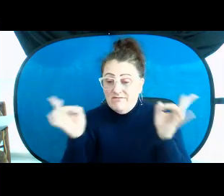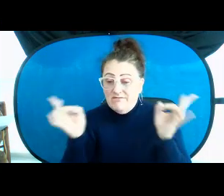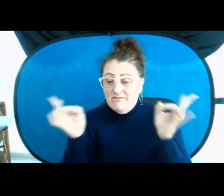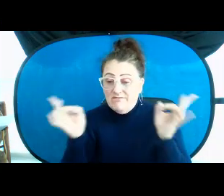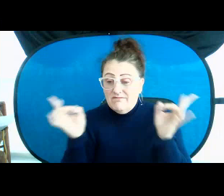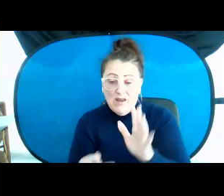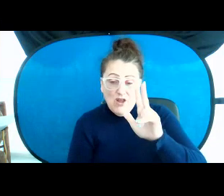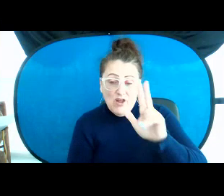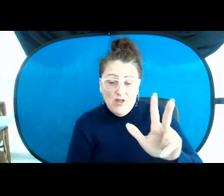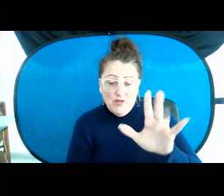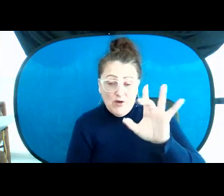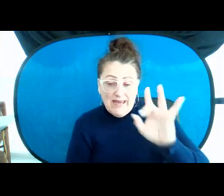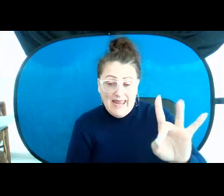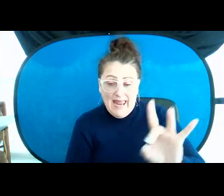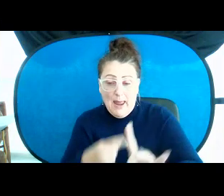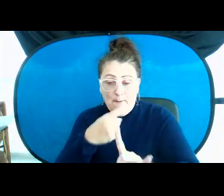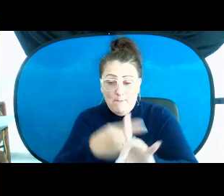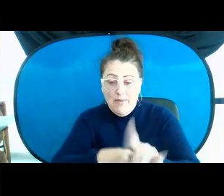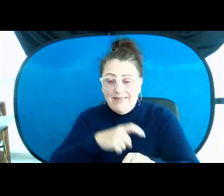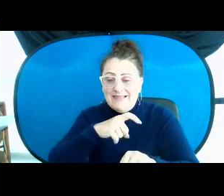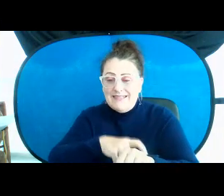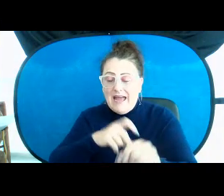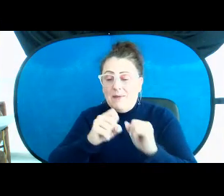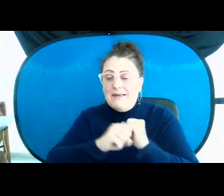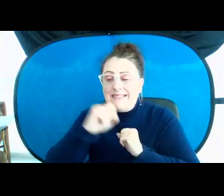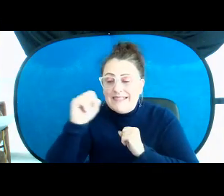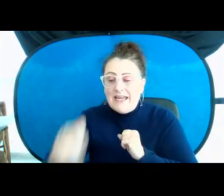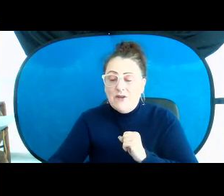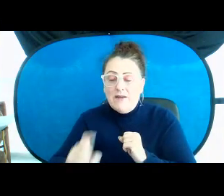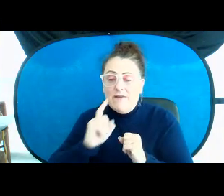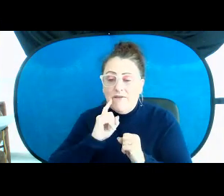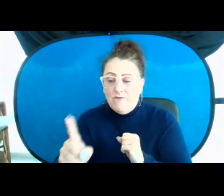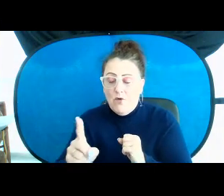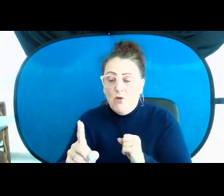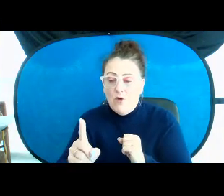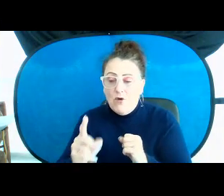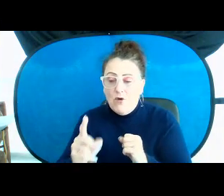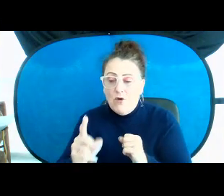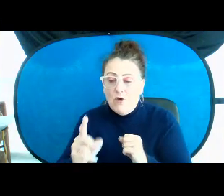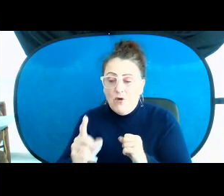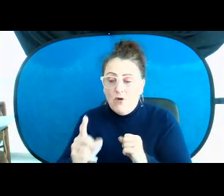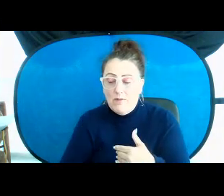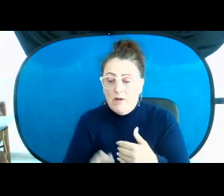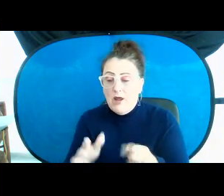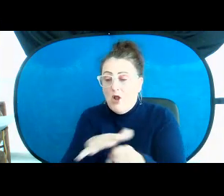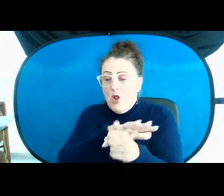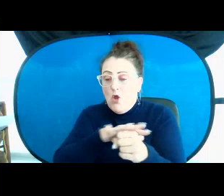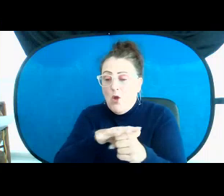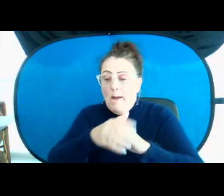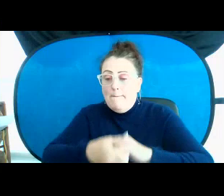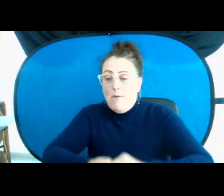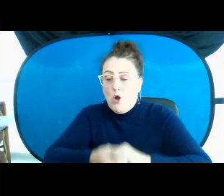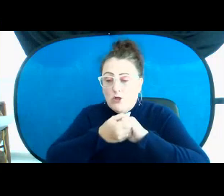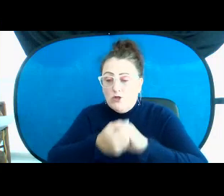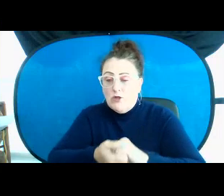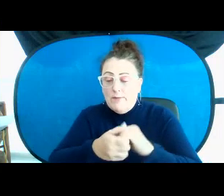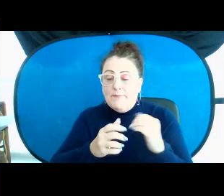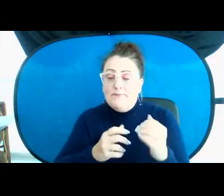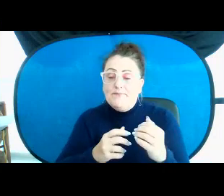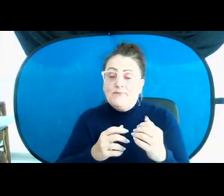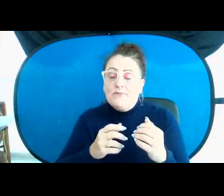38-month project completion time extension amendment for the Trade Corridor Enhancement Program, Local Partnership Formula Program, and